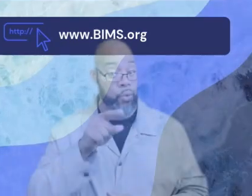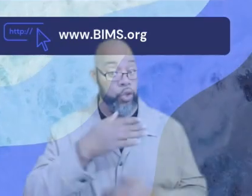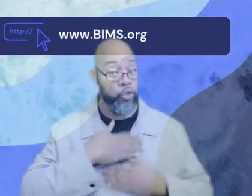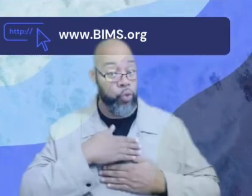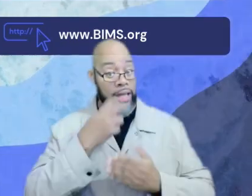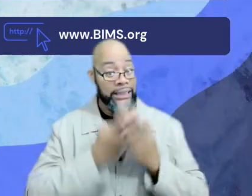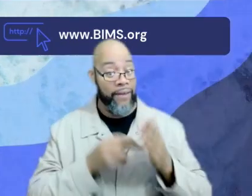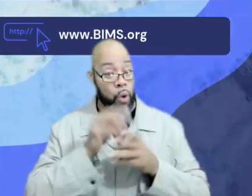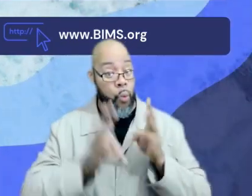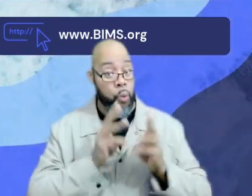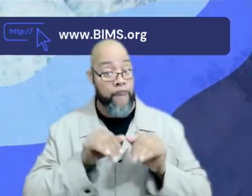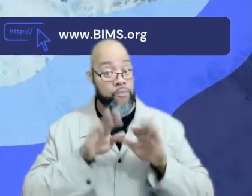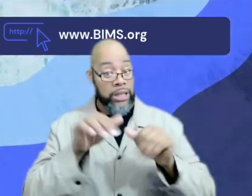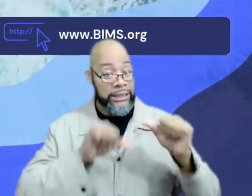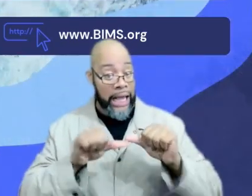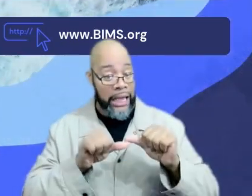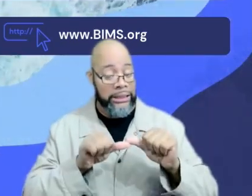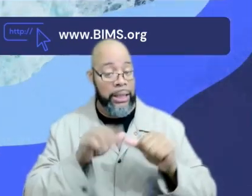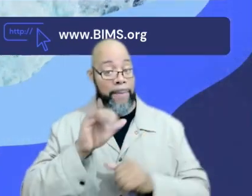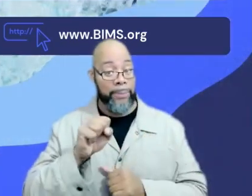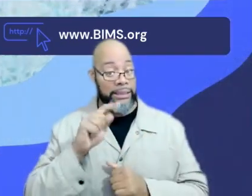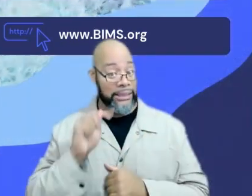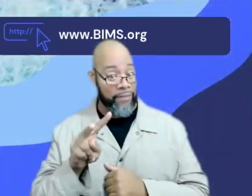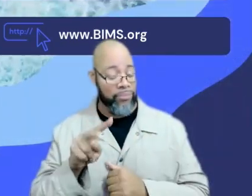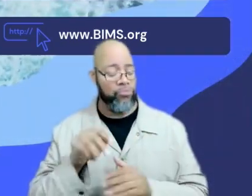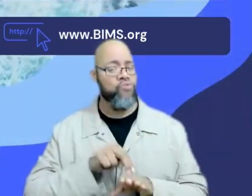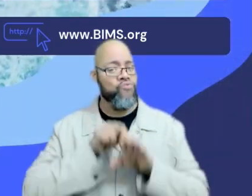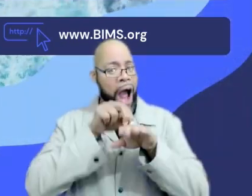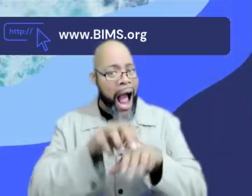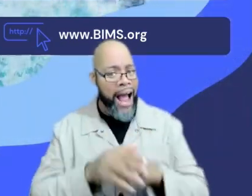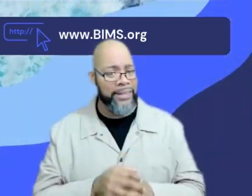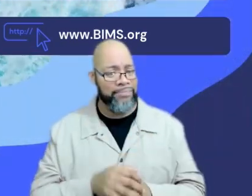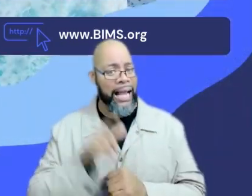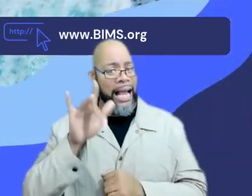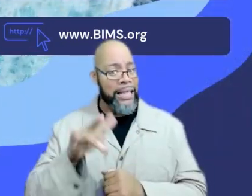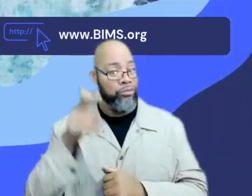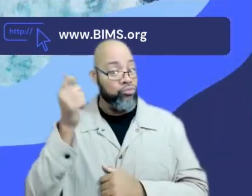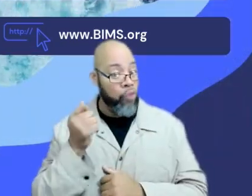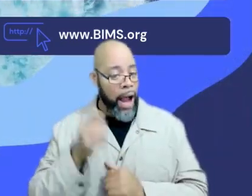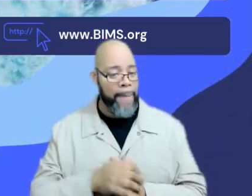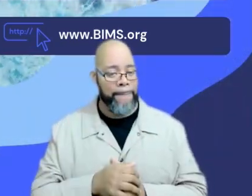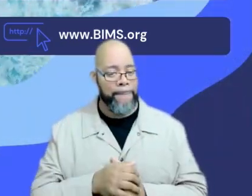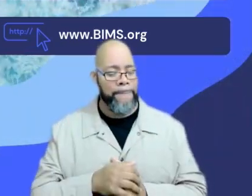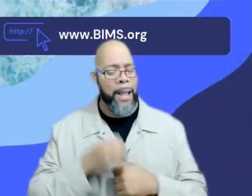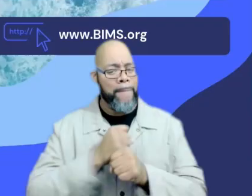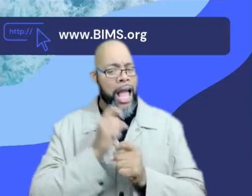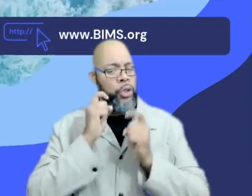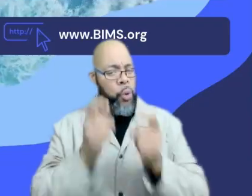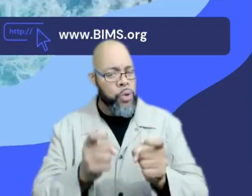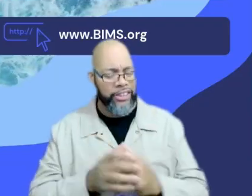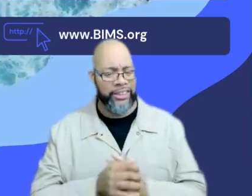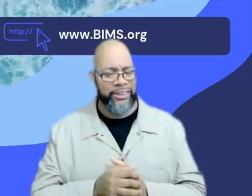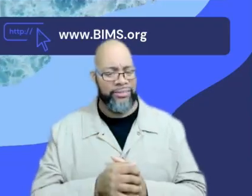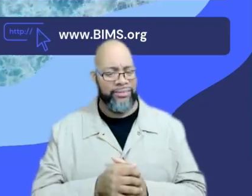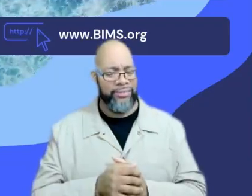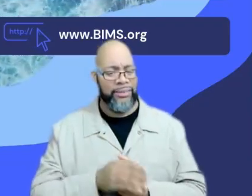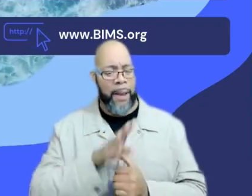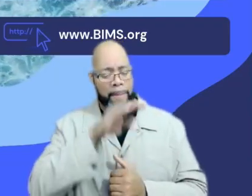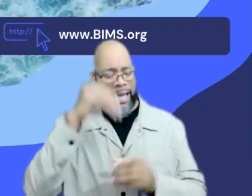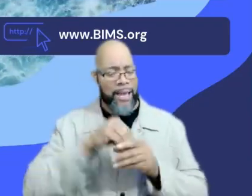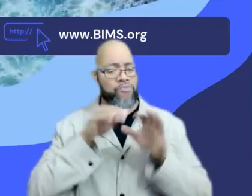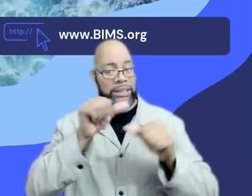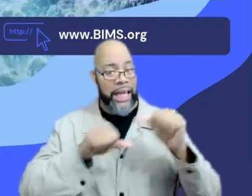If you enjoyed diving into the world of marine science with BIMS TV, ride the wave. Click the subscribe button and consider making a splash with a donation